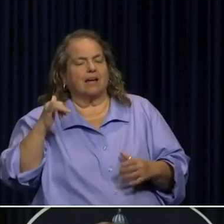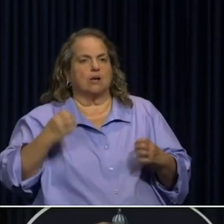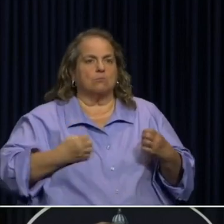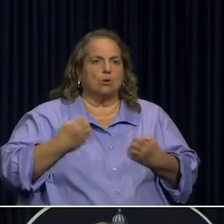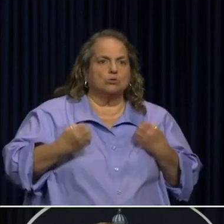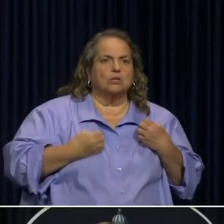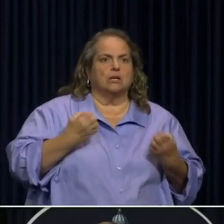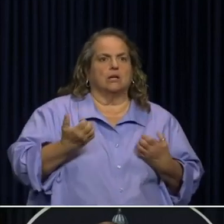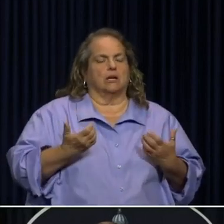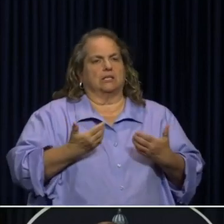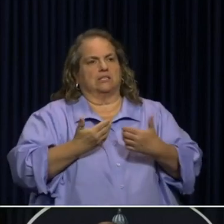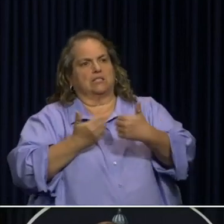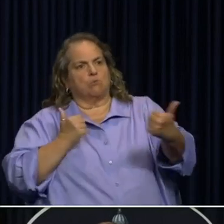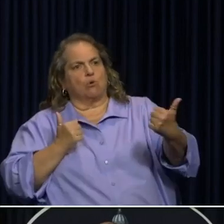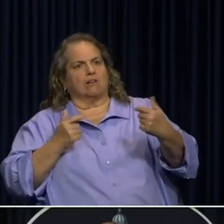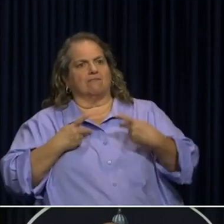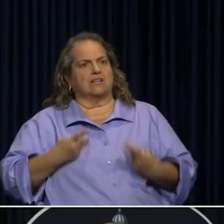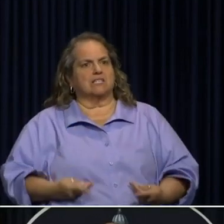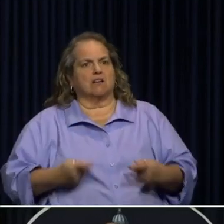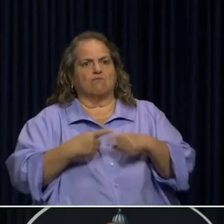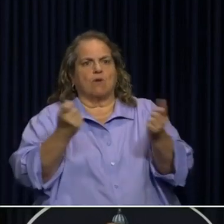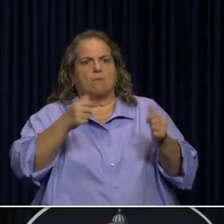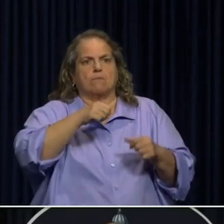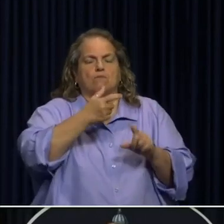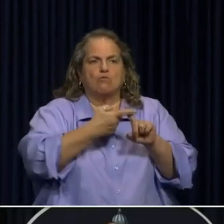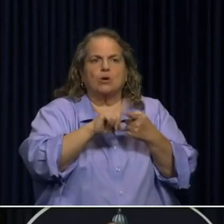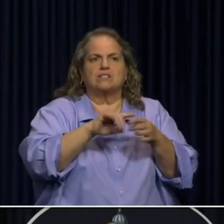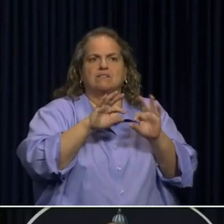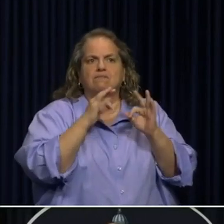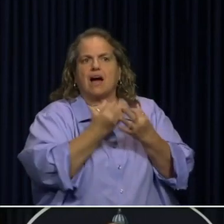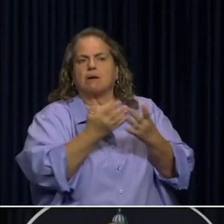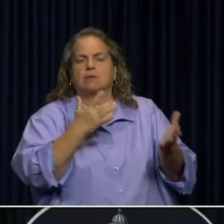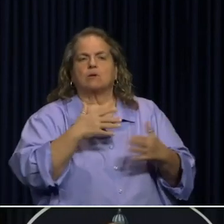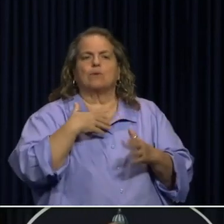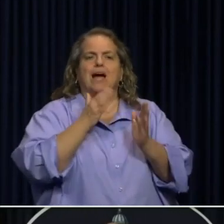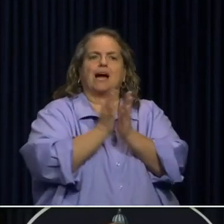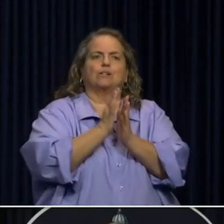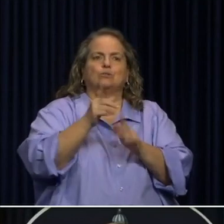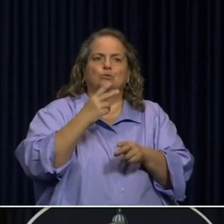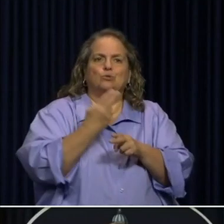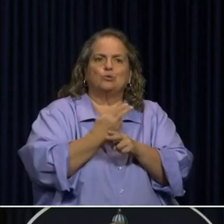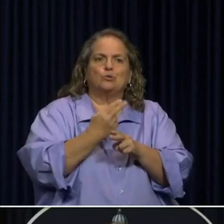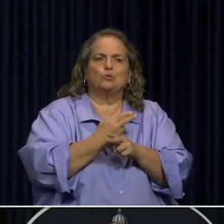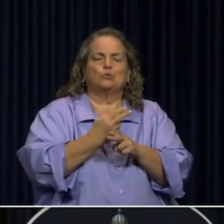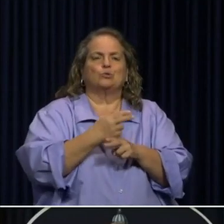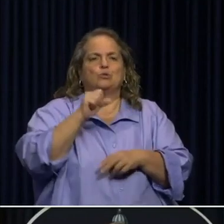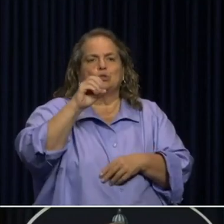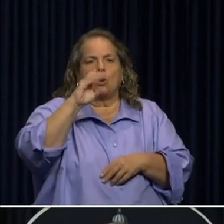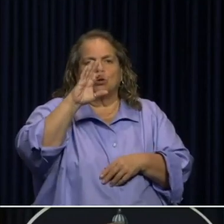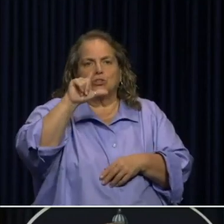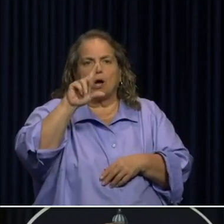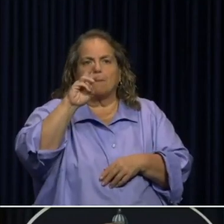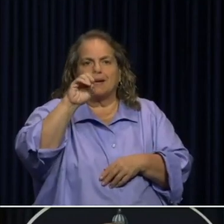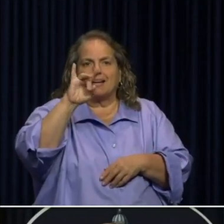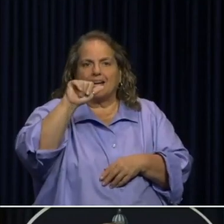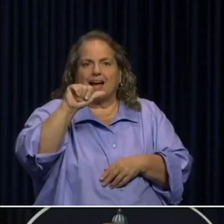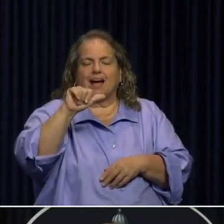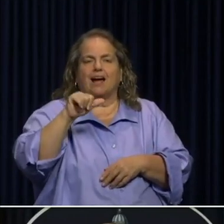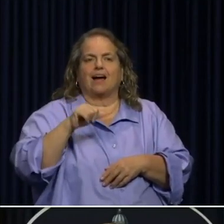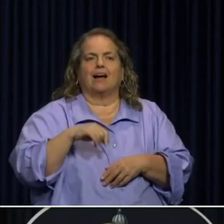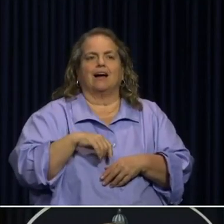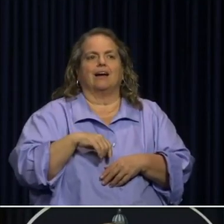being separated physically from each other, we've asked you to use social media, which before this we would have